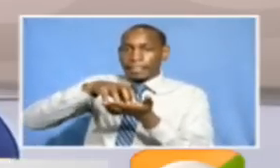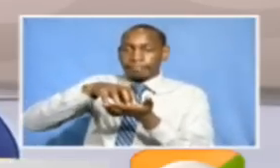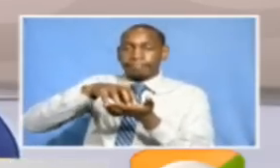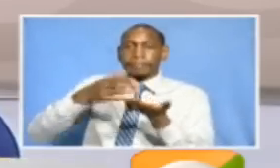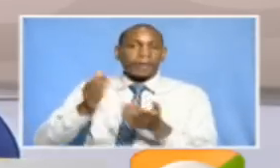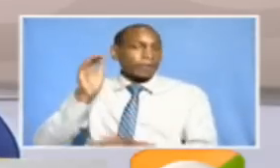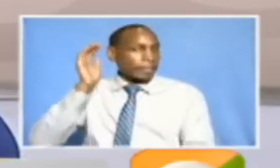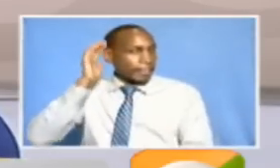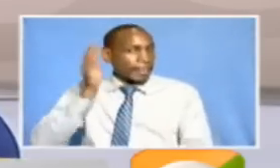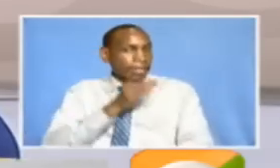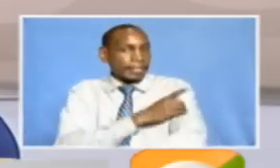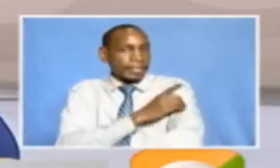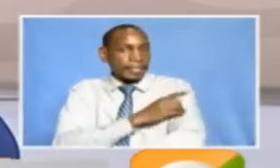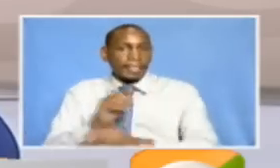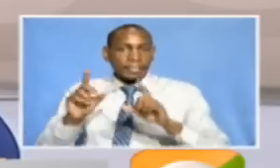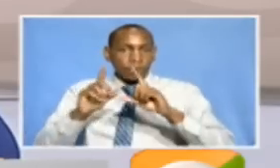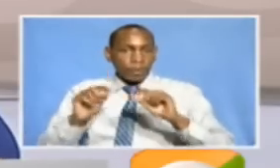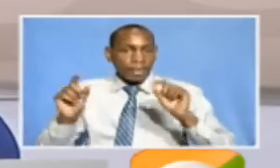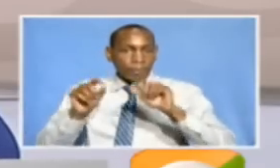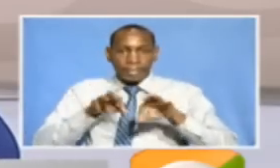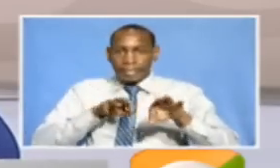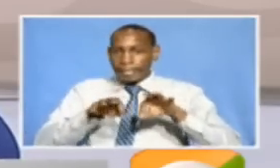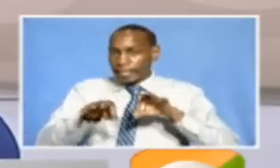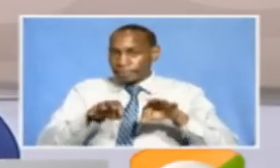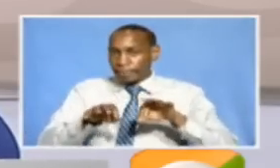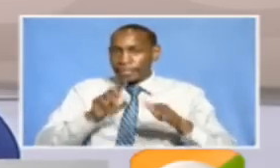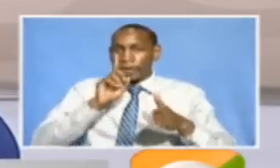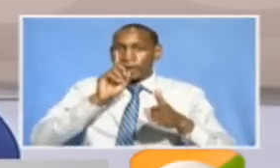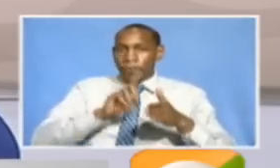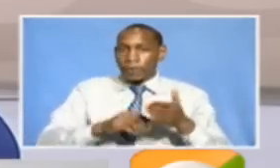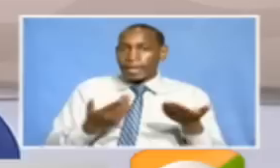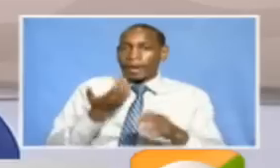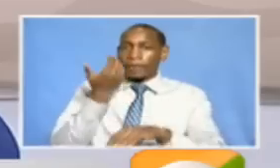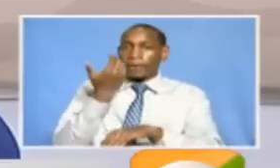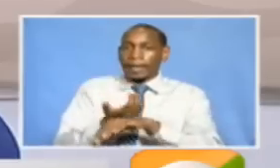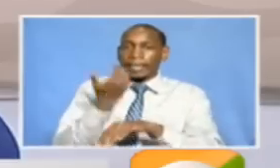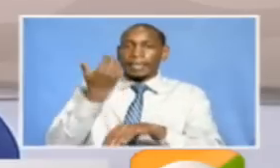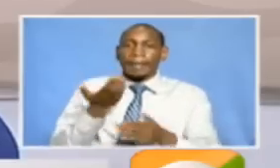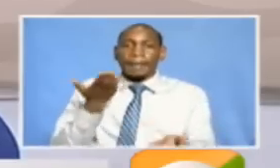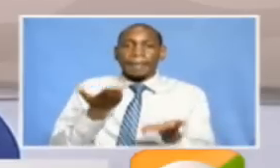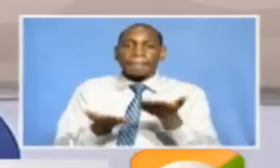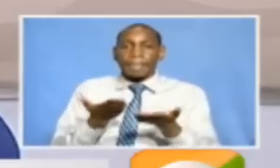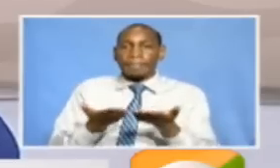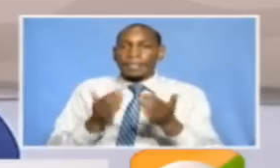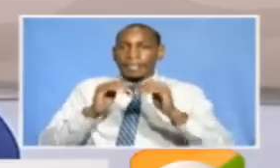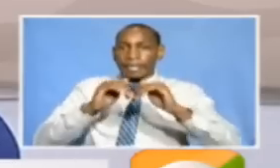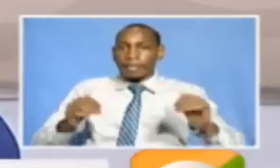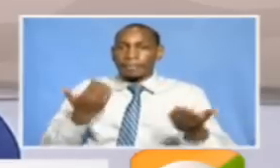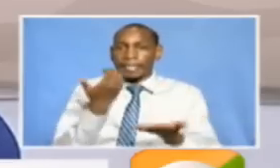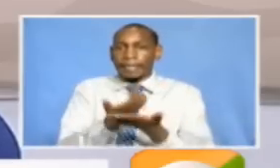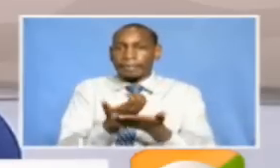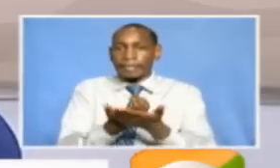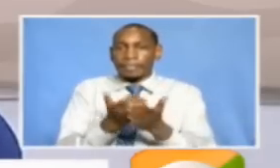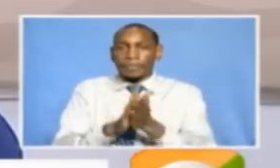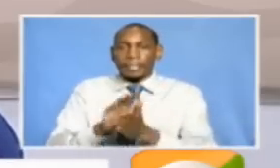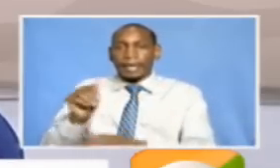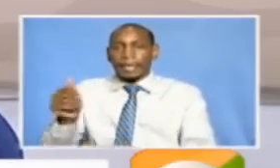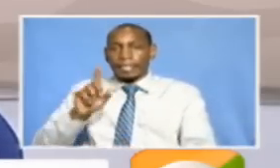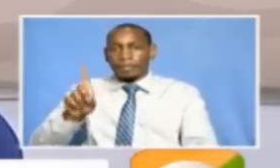what Dr. Shako has described, what would make it difficult in terms of maybe the gaps in evidence and whatnot?